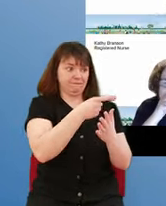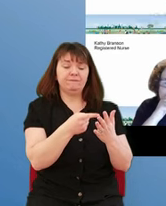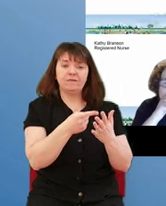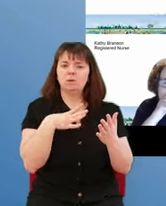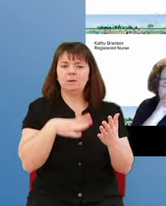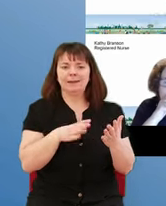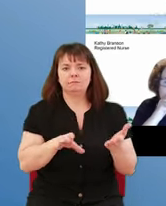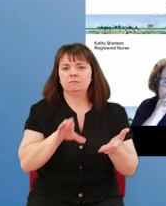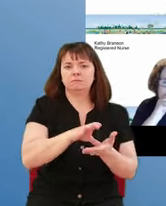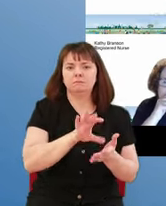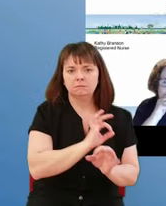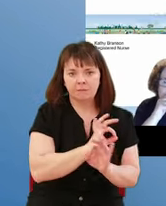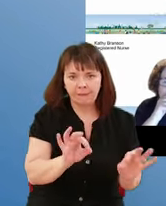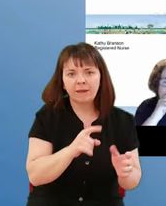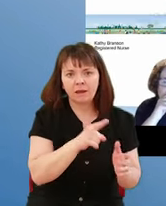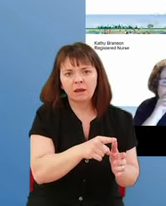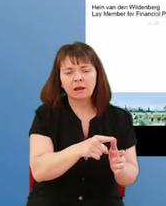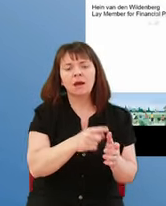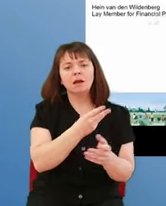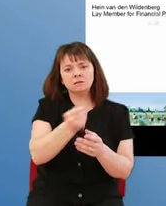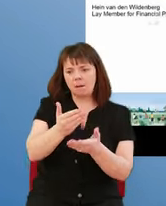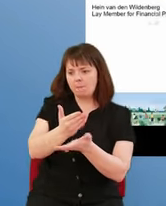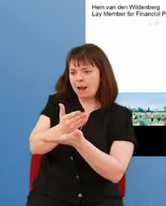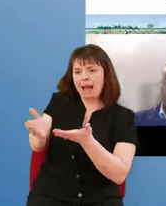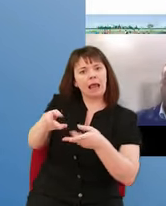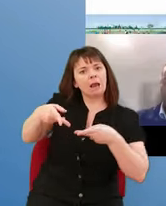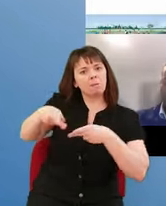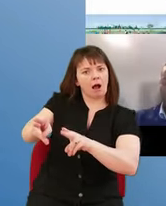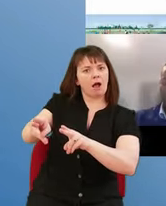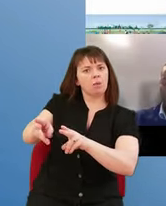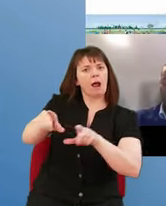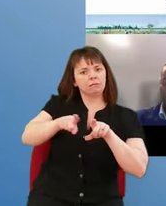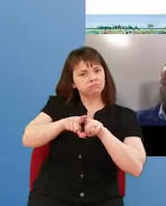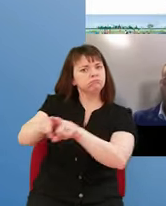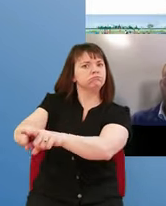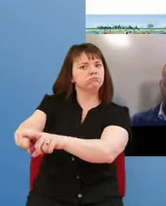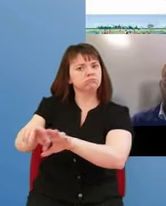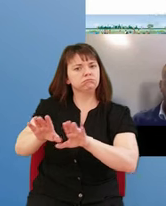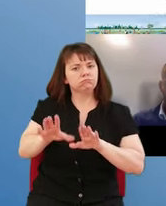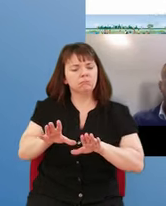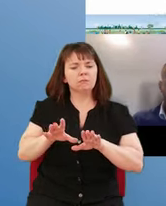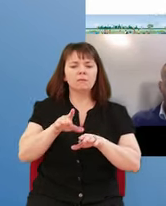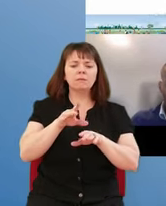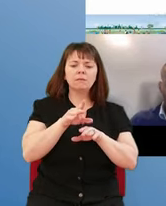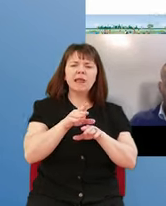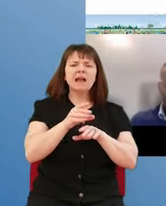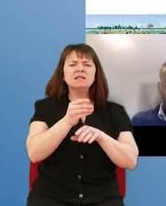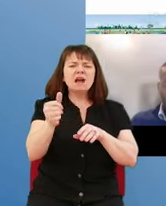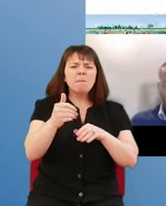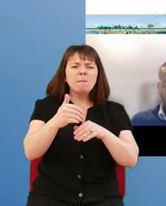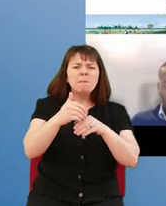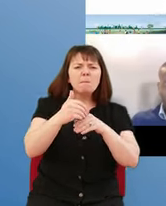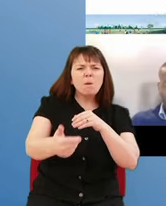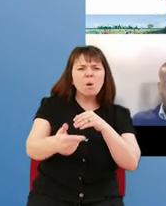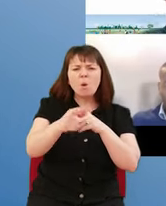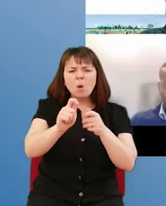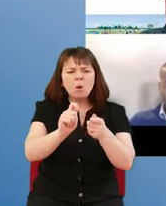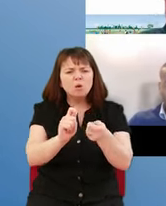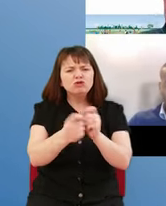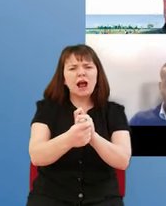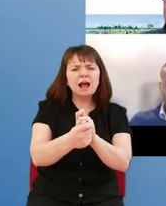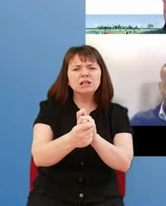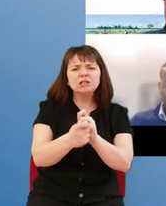where there's a slightly more fundamental change to what we're commissioning, we are going to ensure that there is a comprehensive plan for patients and for